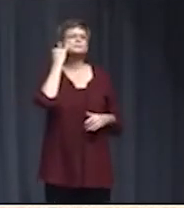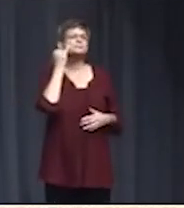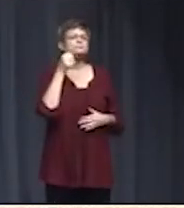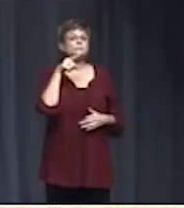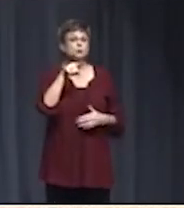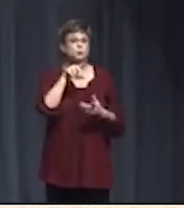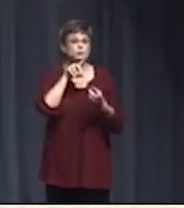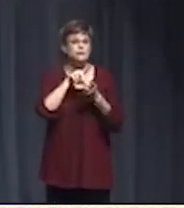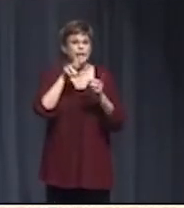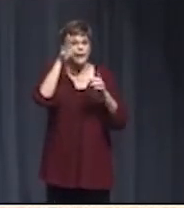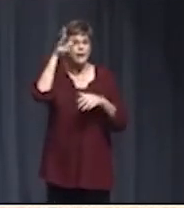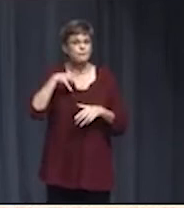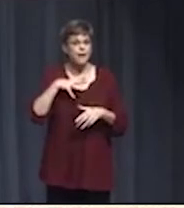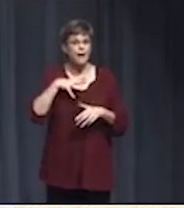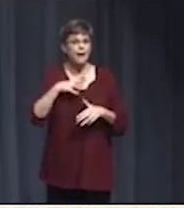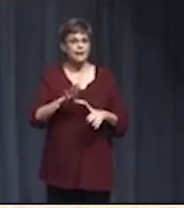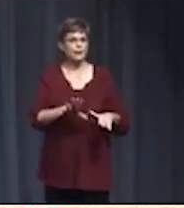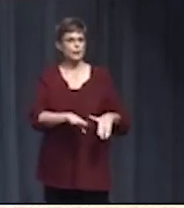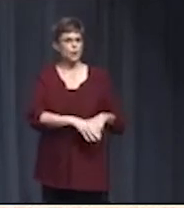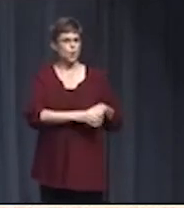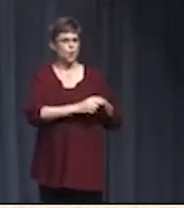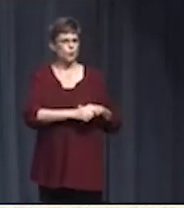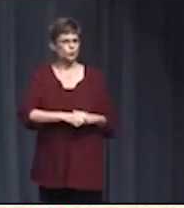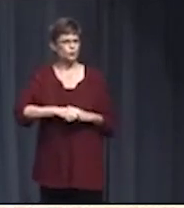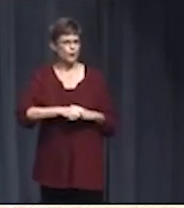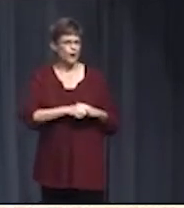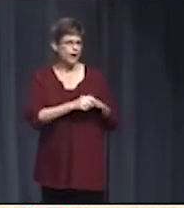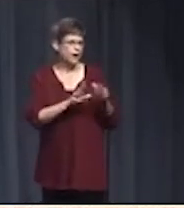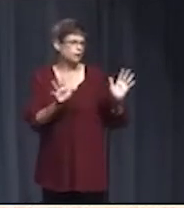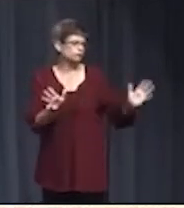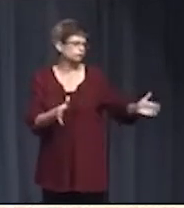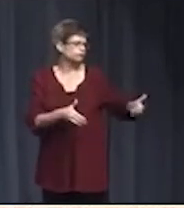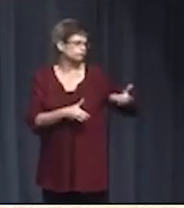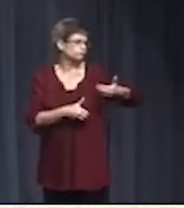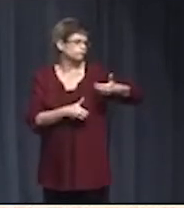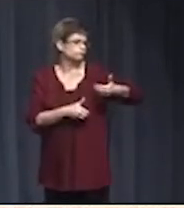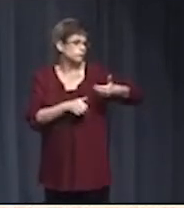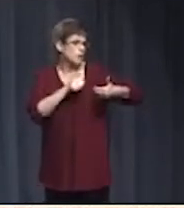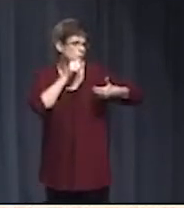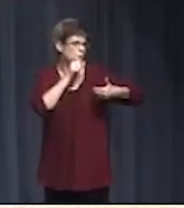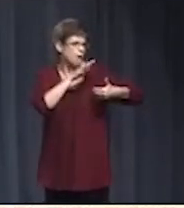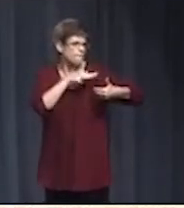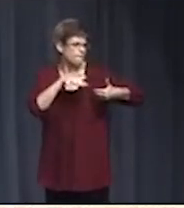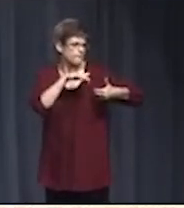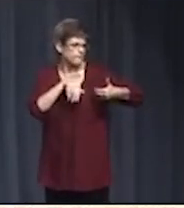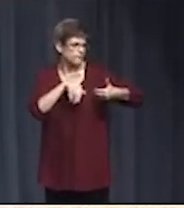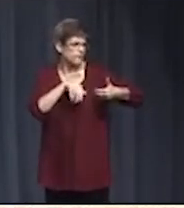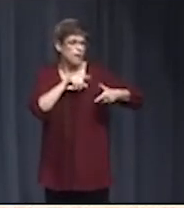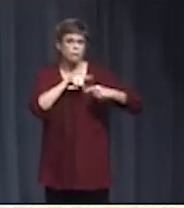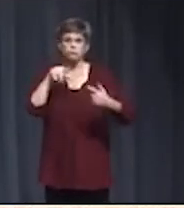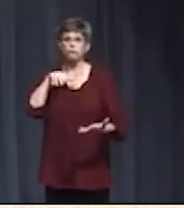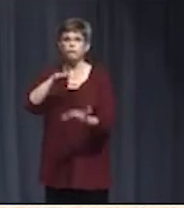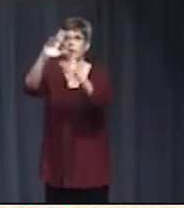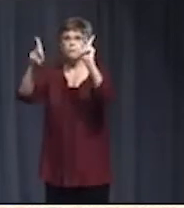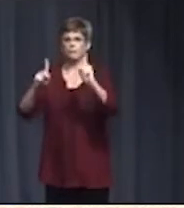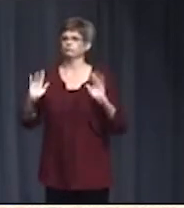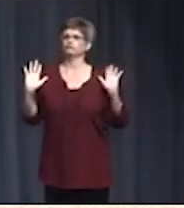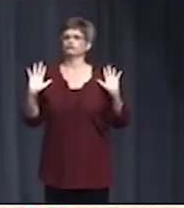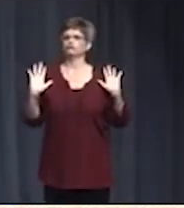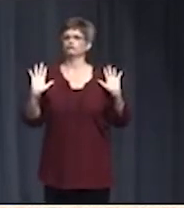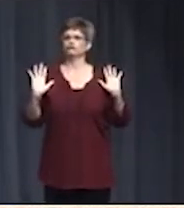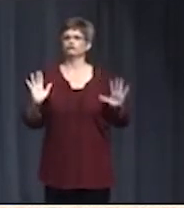who would hold your hand and cuddle up with you in private, but in public won't hold your